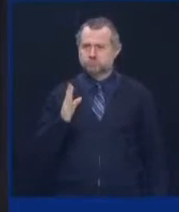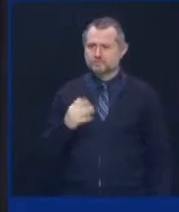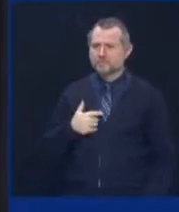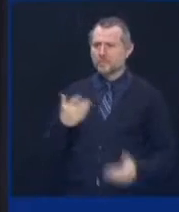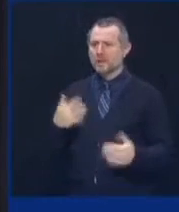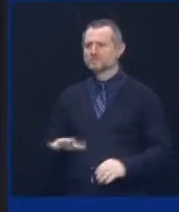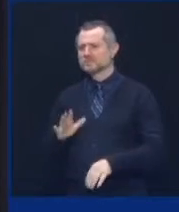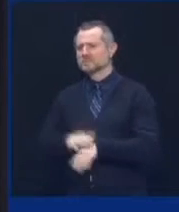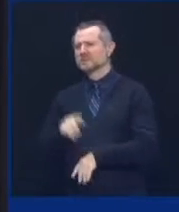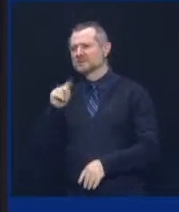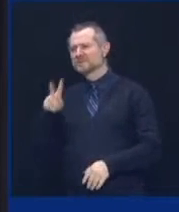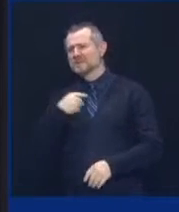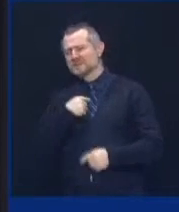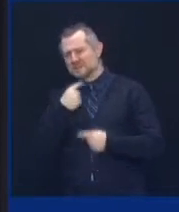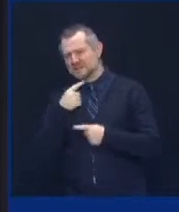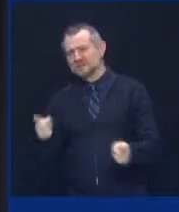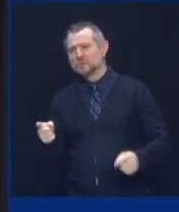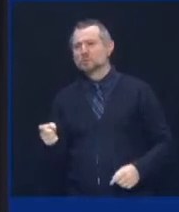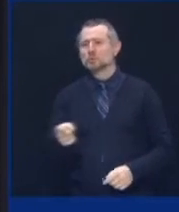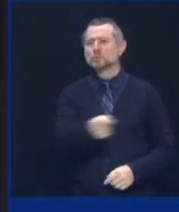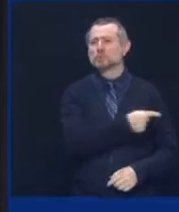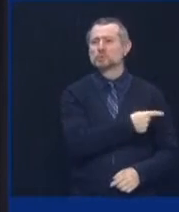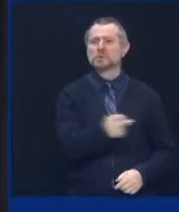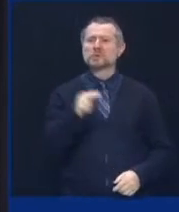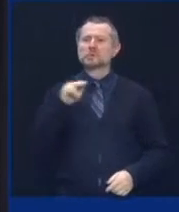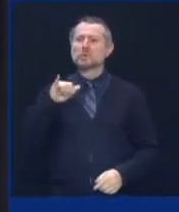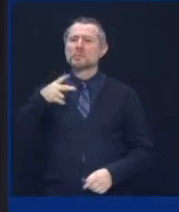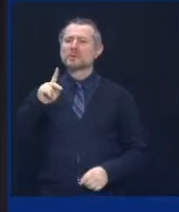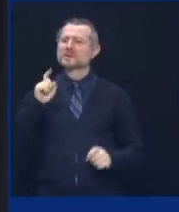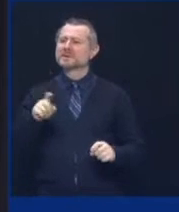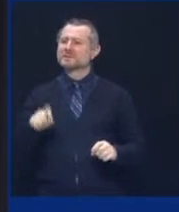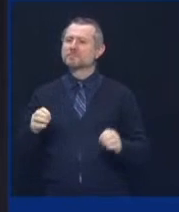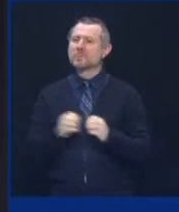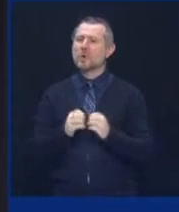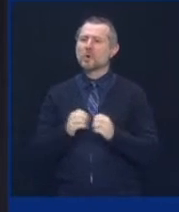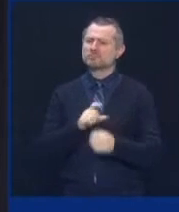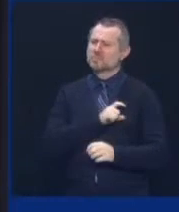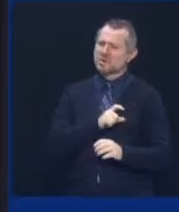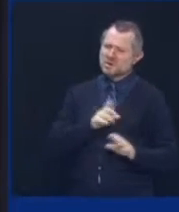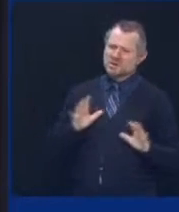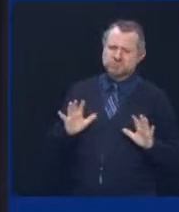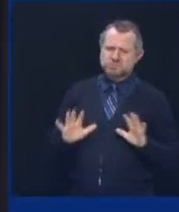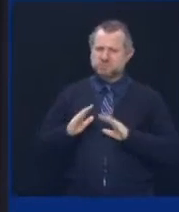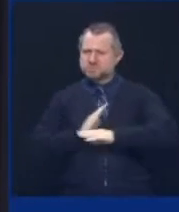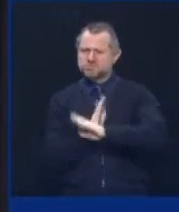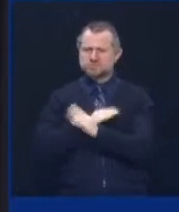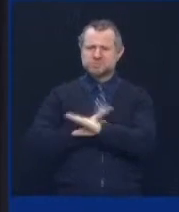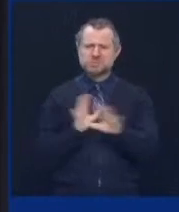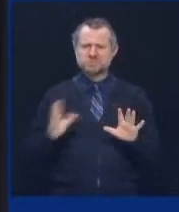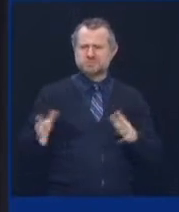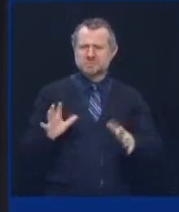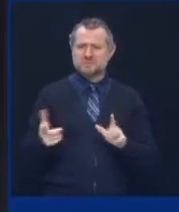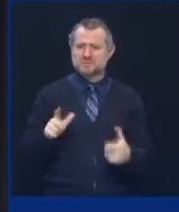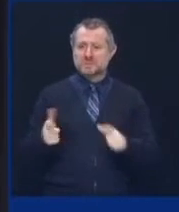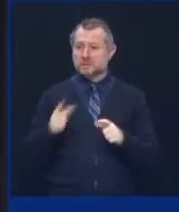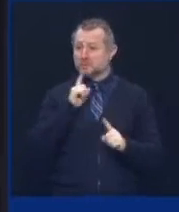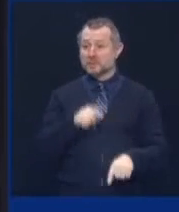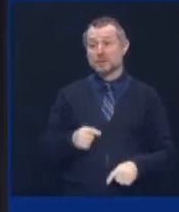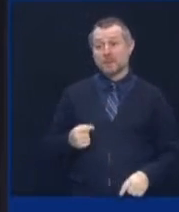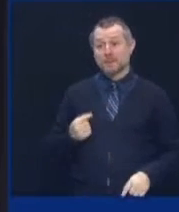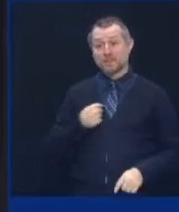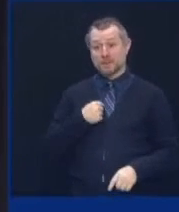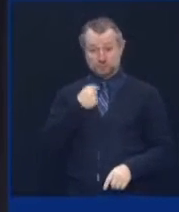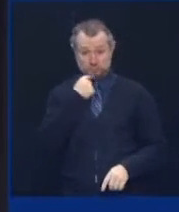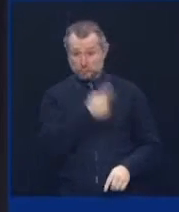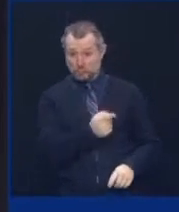the NYPD needed more people on the street to respond. I said if the NYPD wouldn't